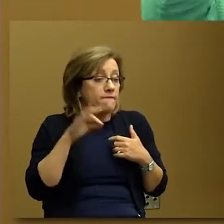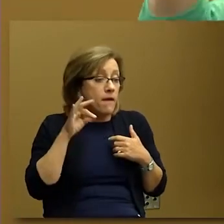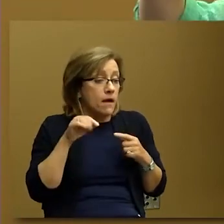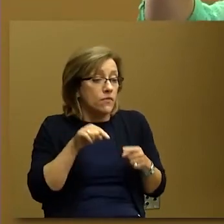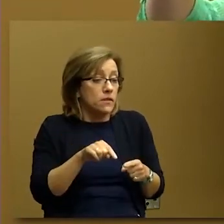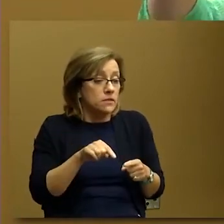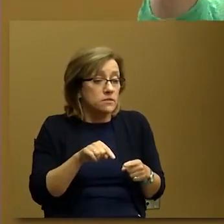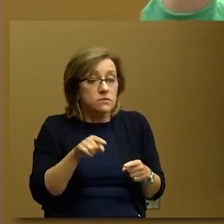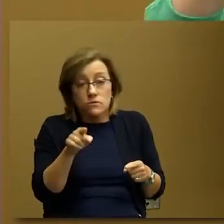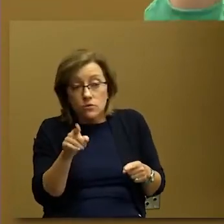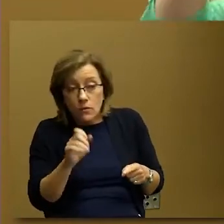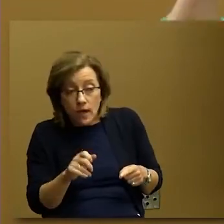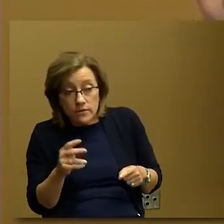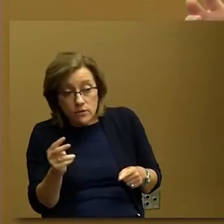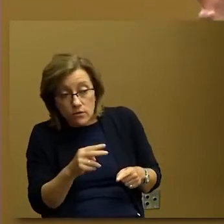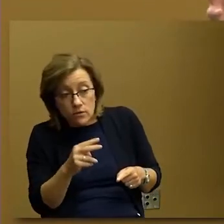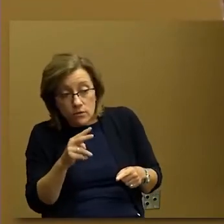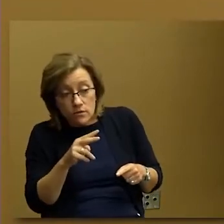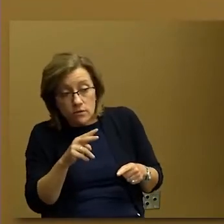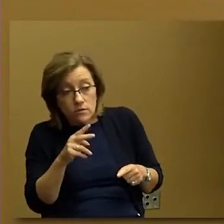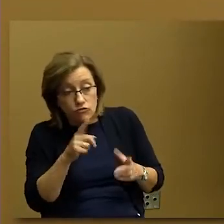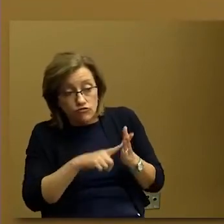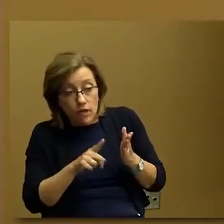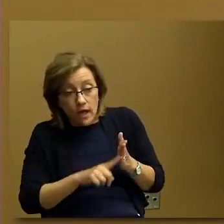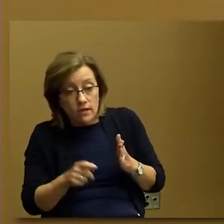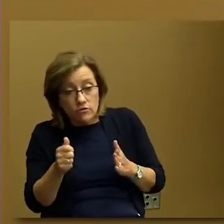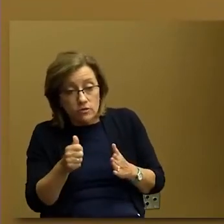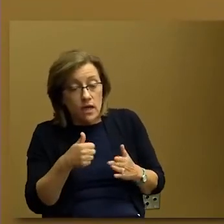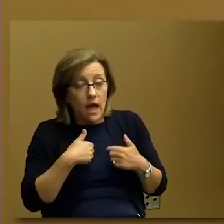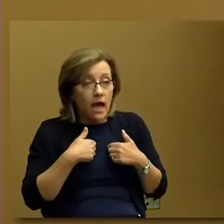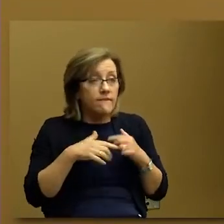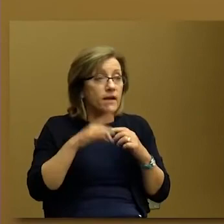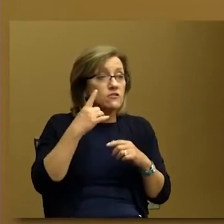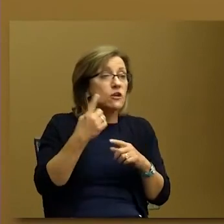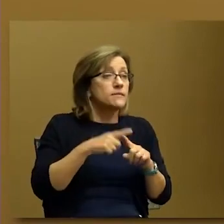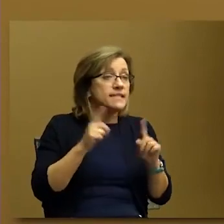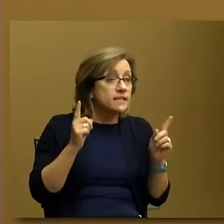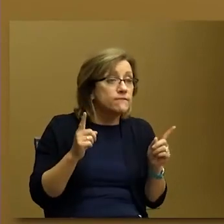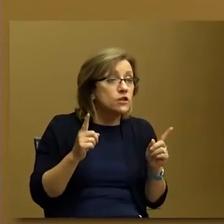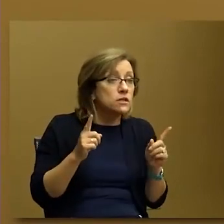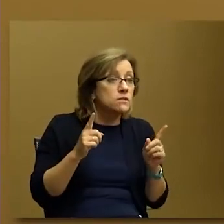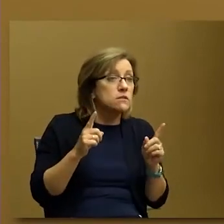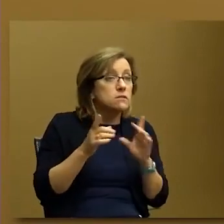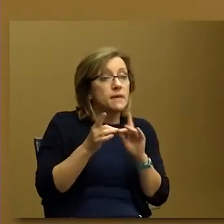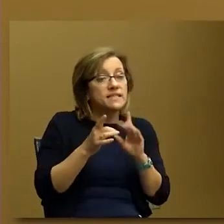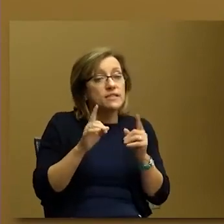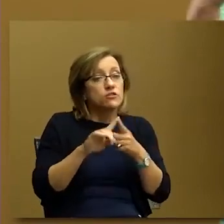you want to look over this to the other folks, that kind of thing.